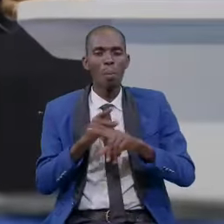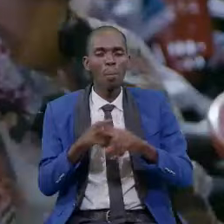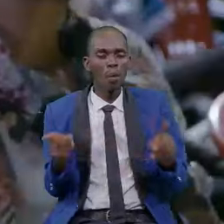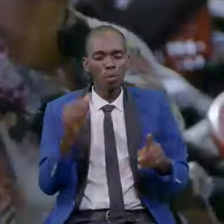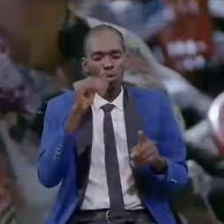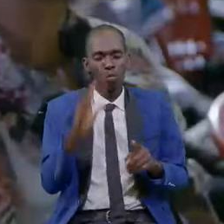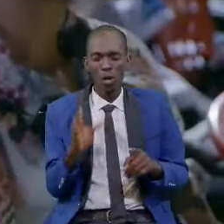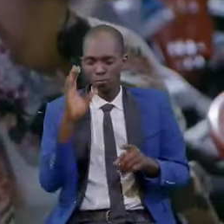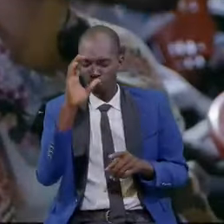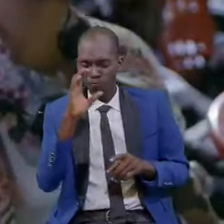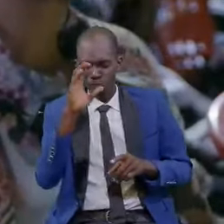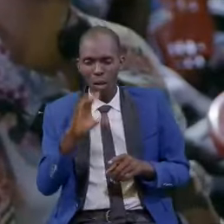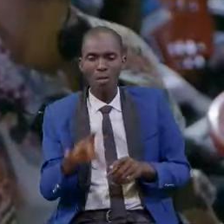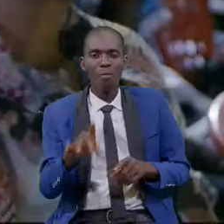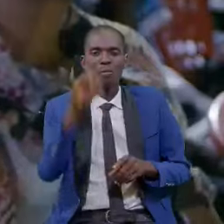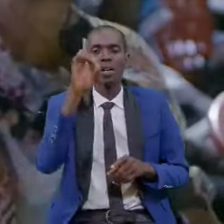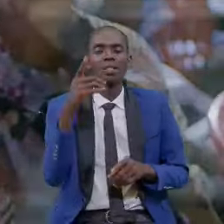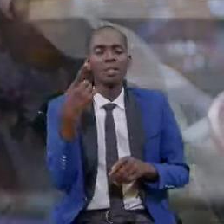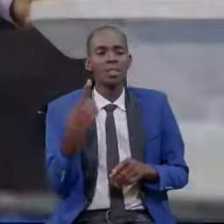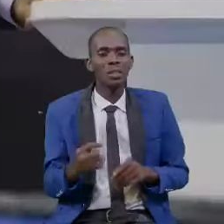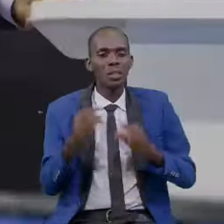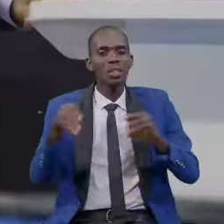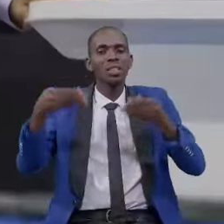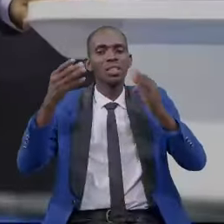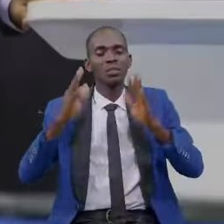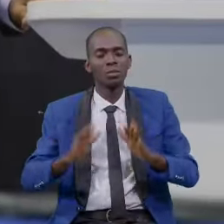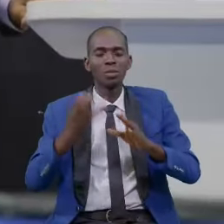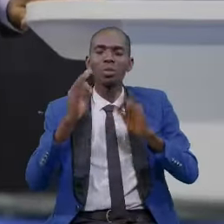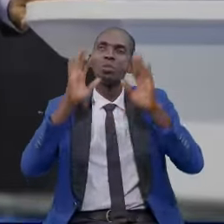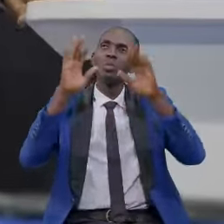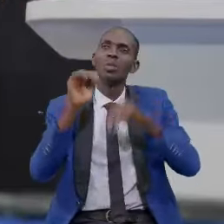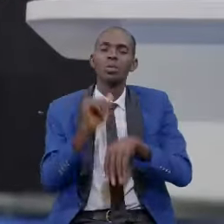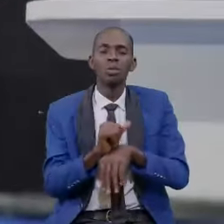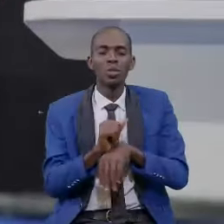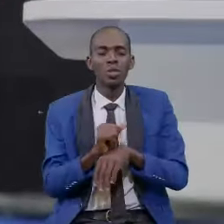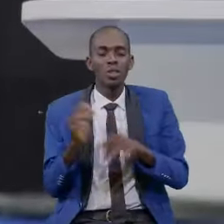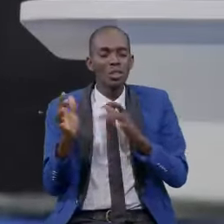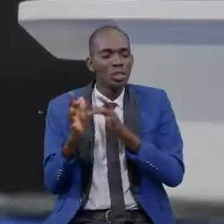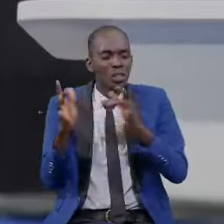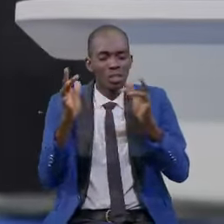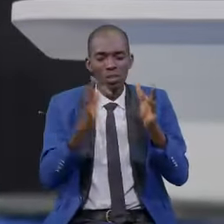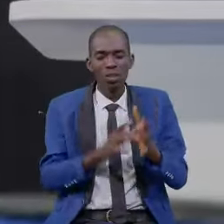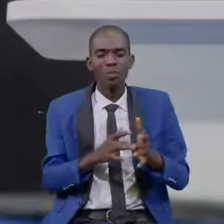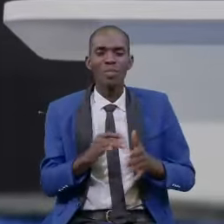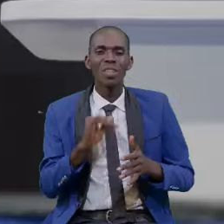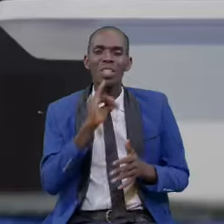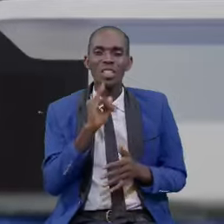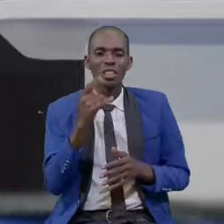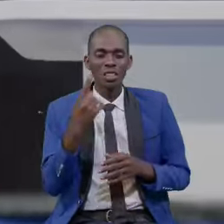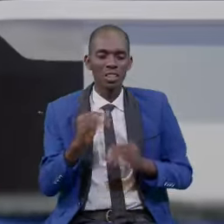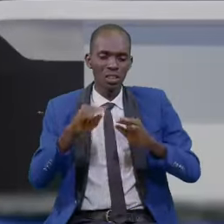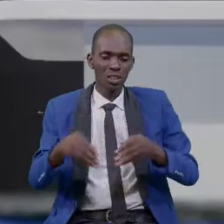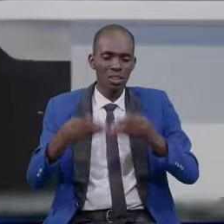miracle. Jesus is the source of her healing. Jesus is the source of